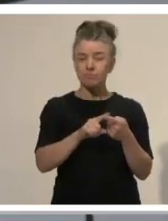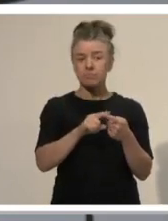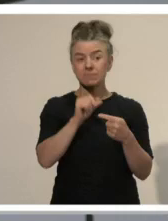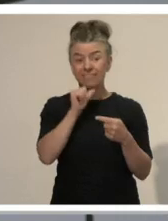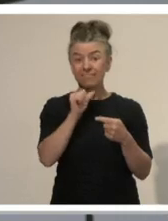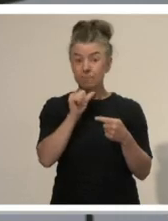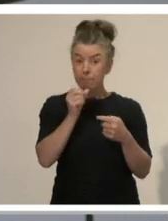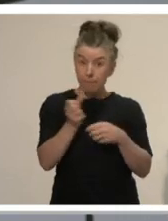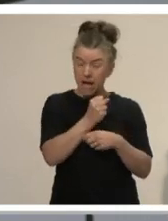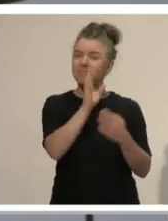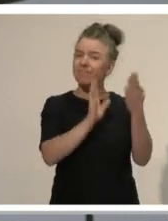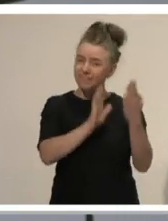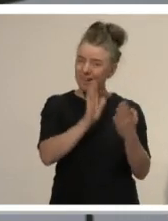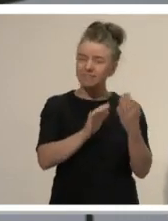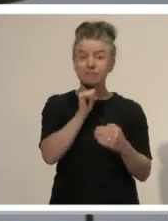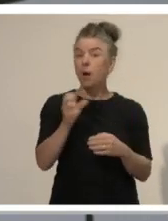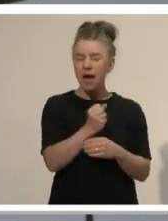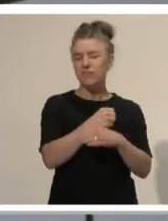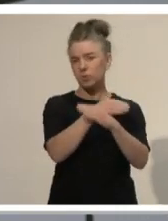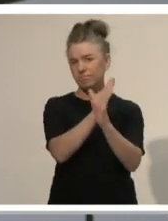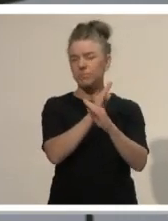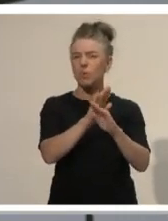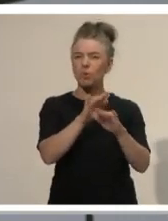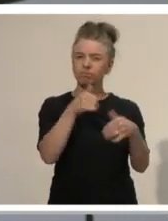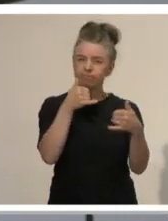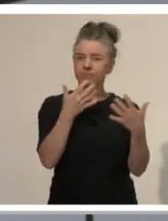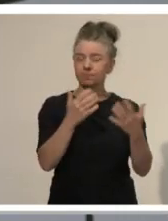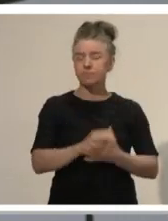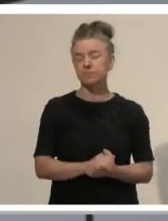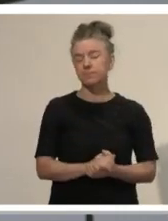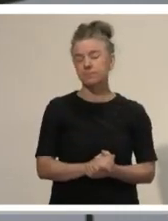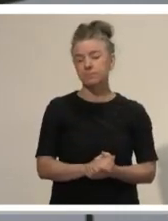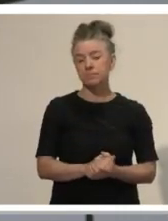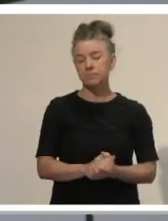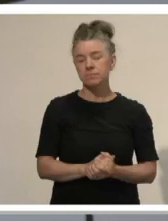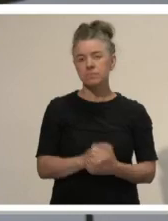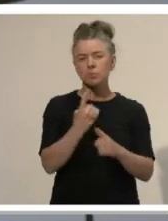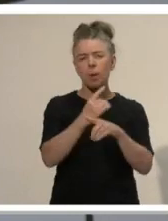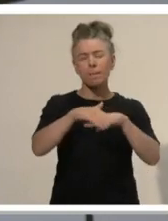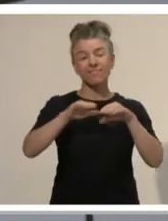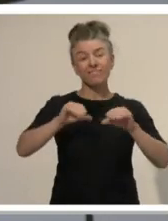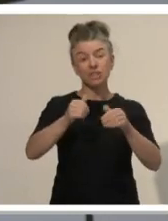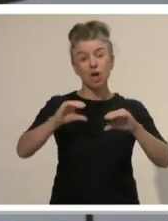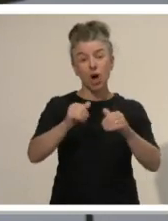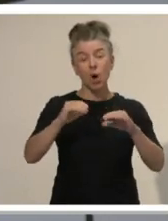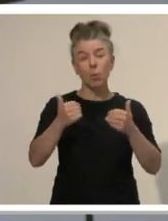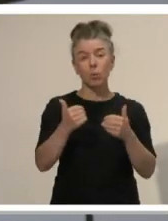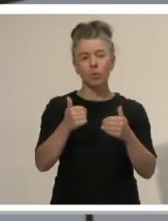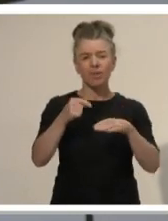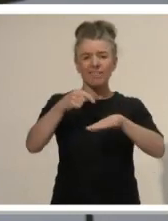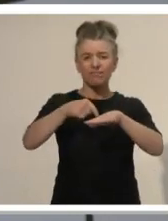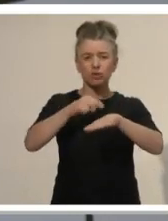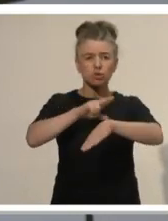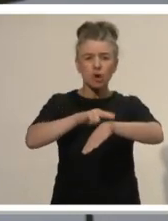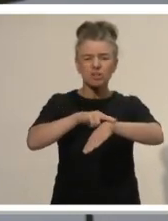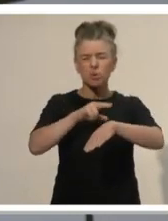face-to-face. And there will be an allowance for some face-to-face services for physiotherapy, podiatry and